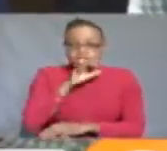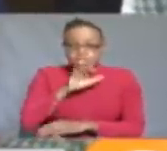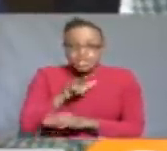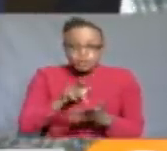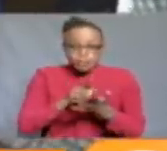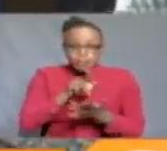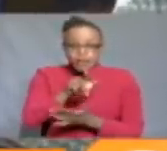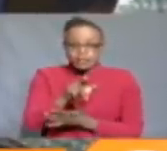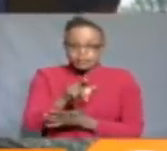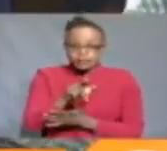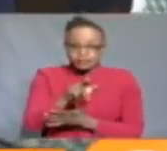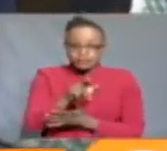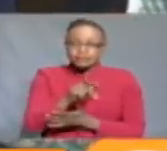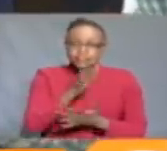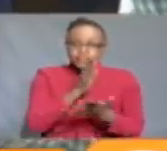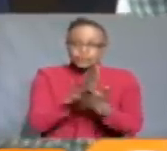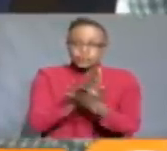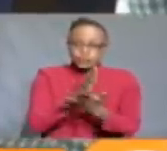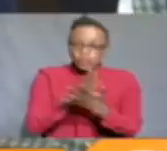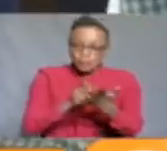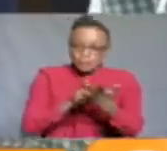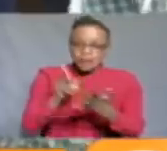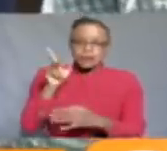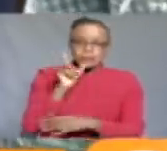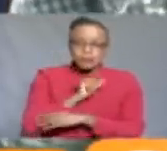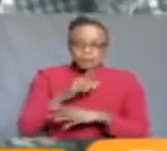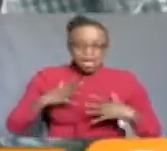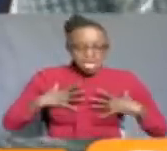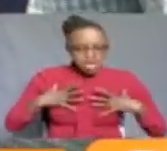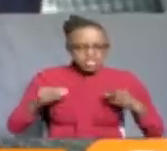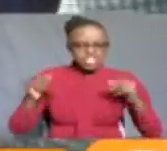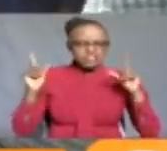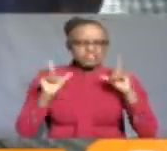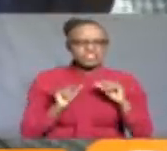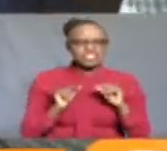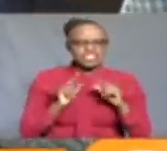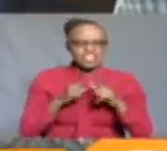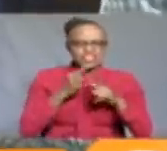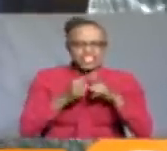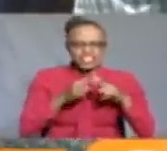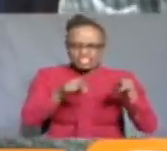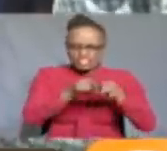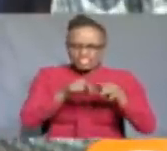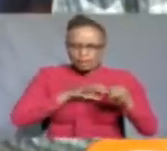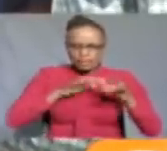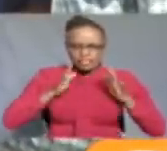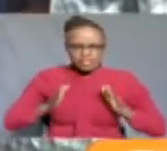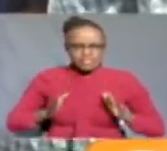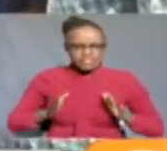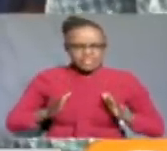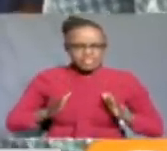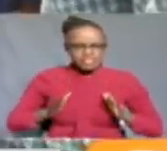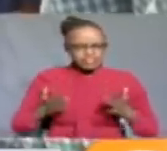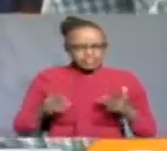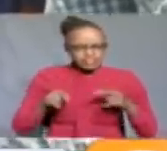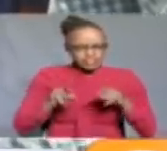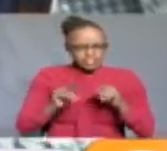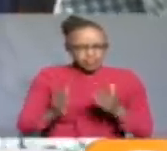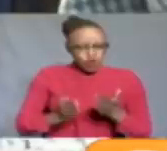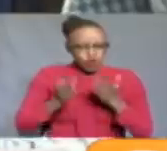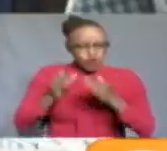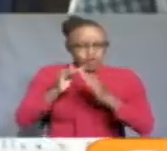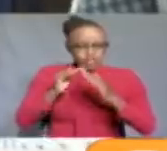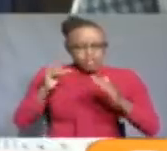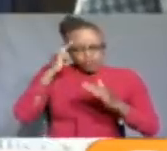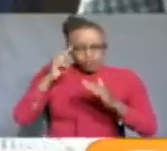for, and indeed he was prayed for and got healed, then as a Christian, she offered her house